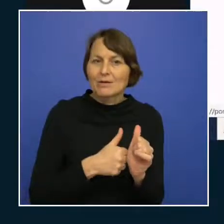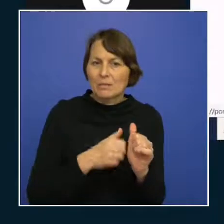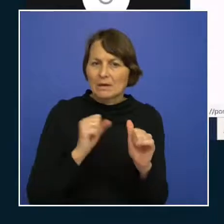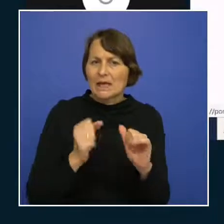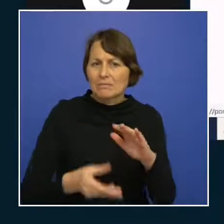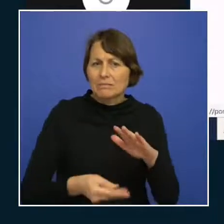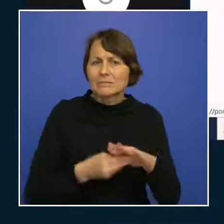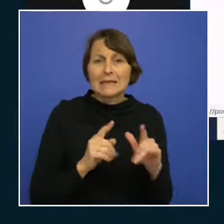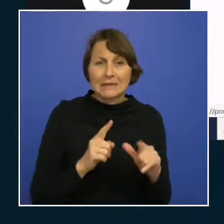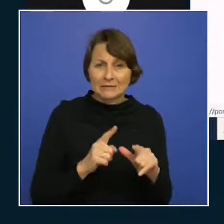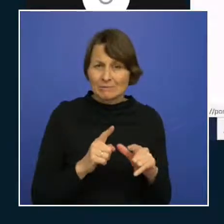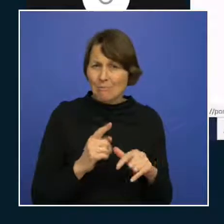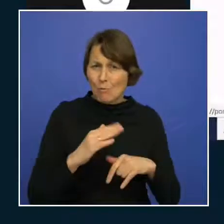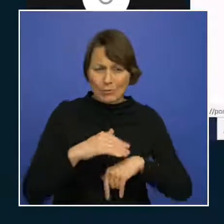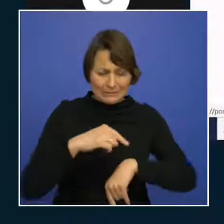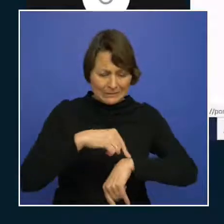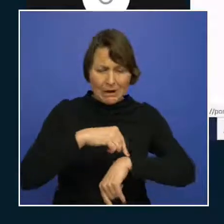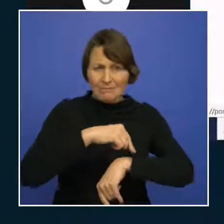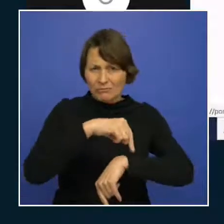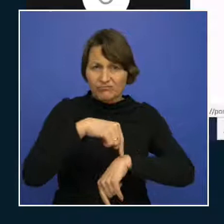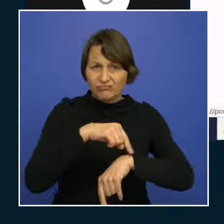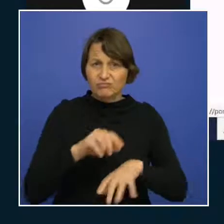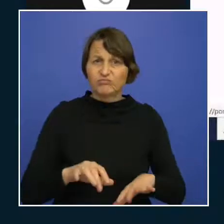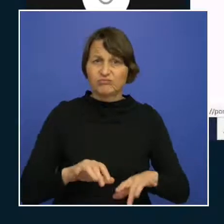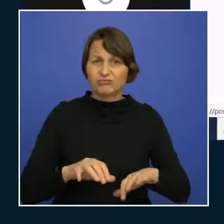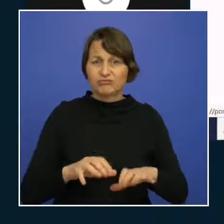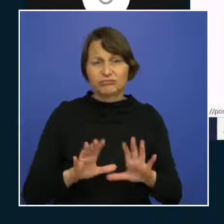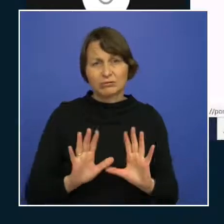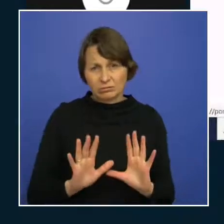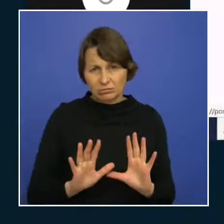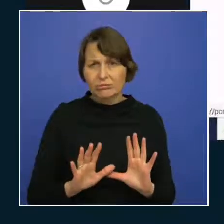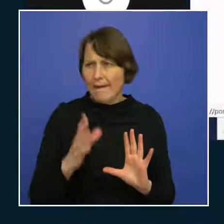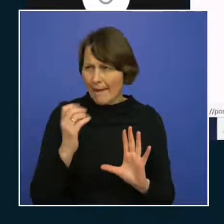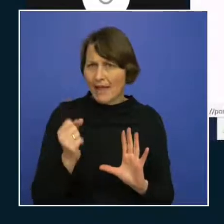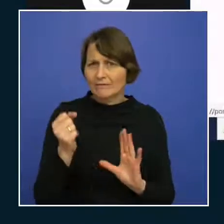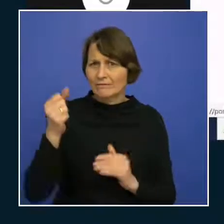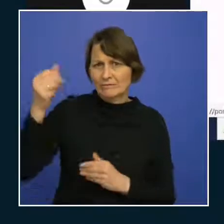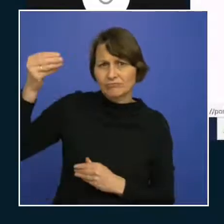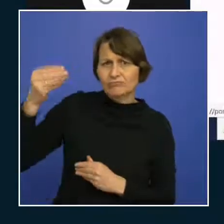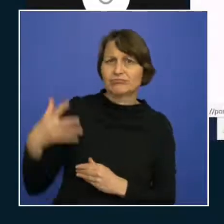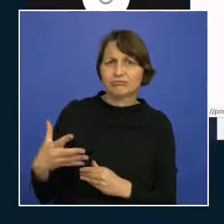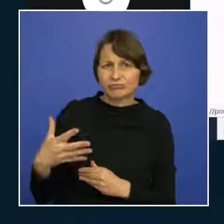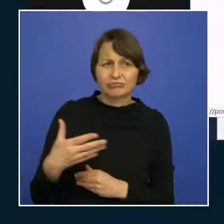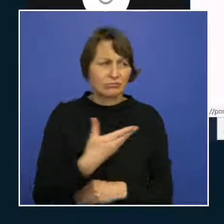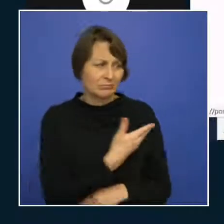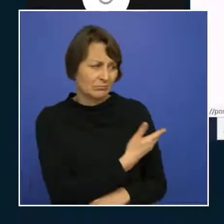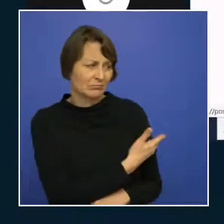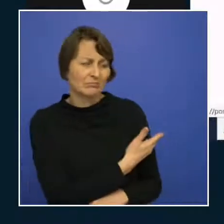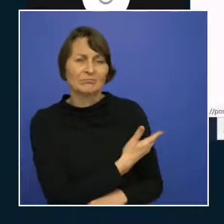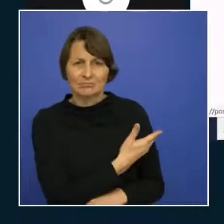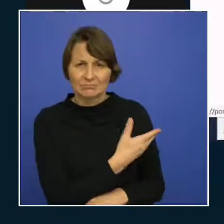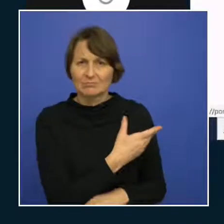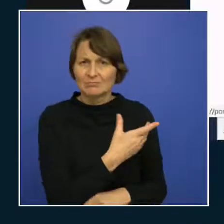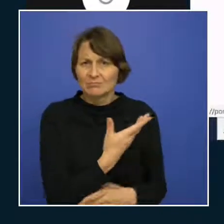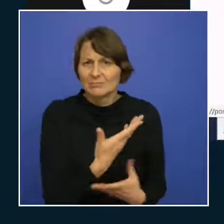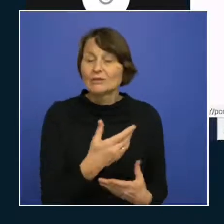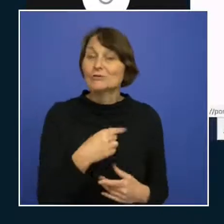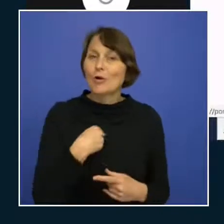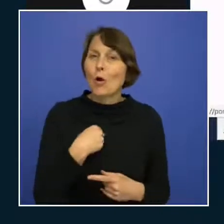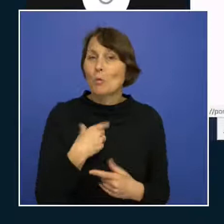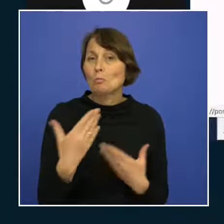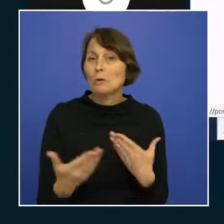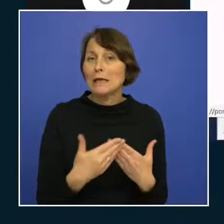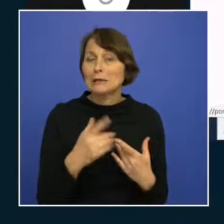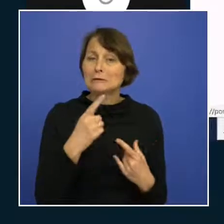engineering time. That's a lot of things that you have to put in place. So the obvious choice was to go with Cosmos DB. Compared to the amount of things that we